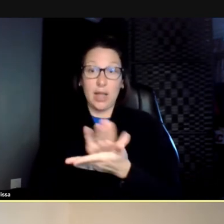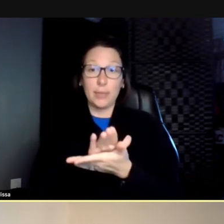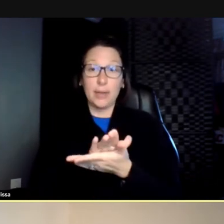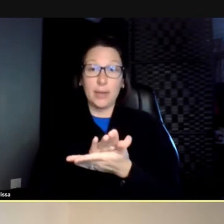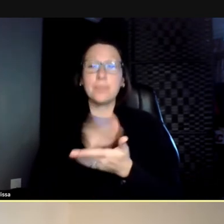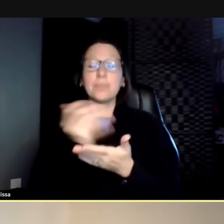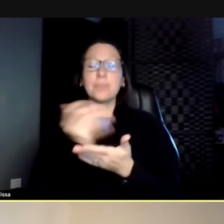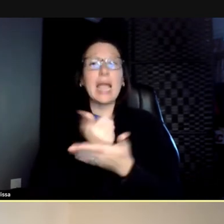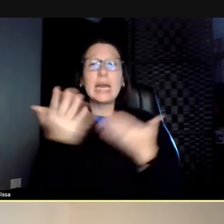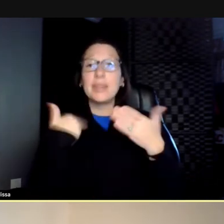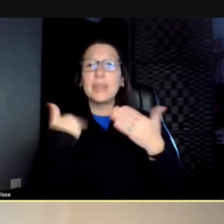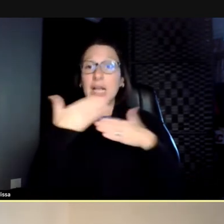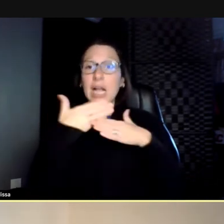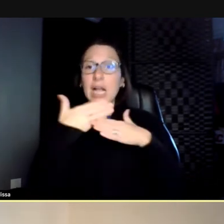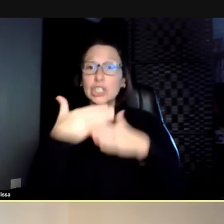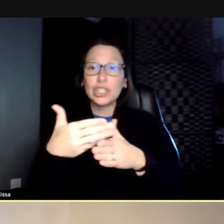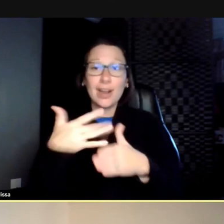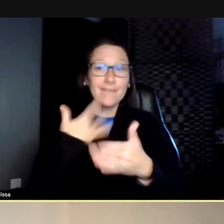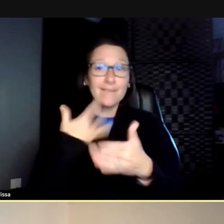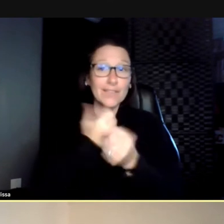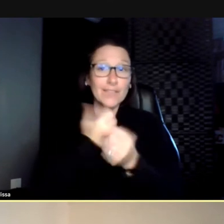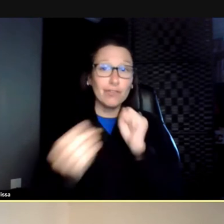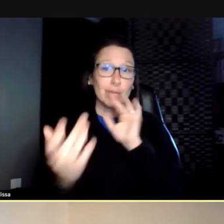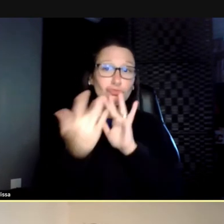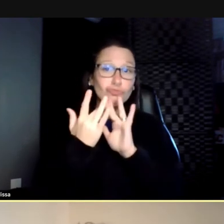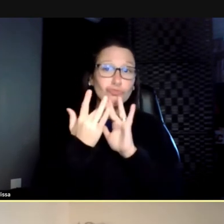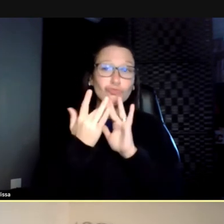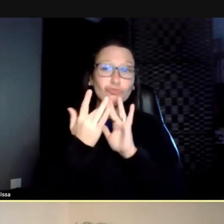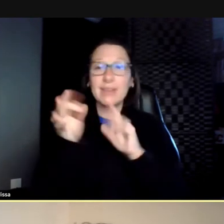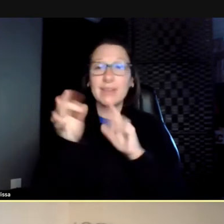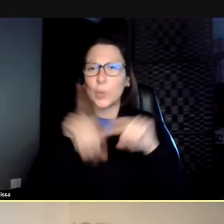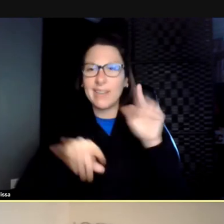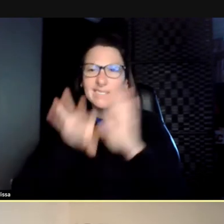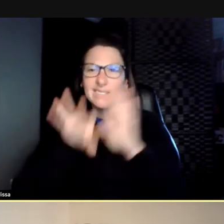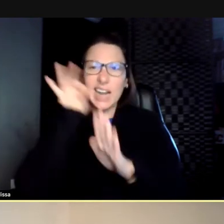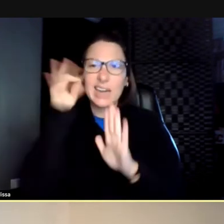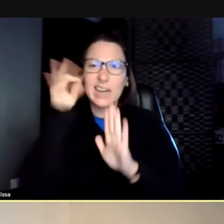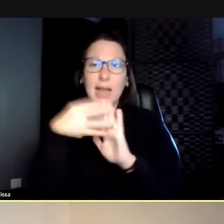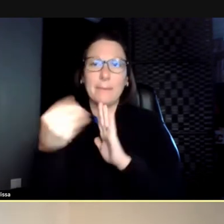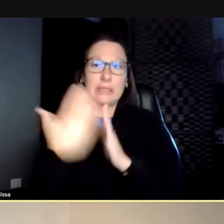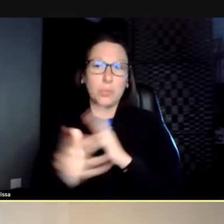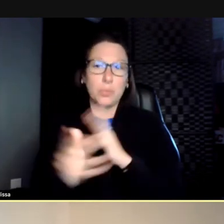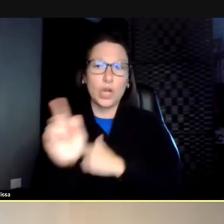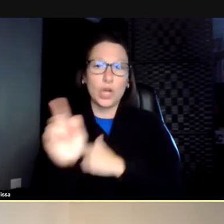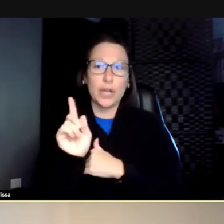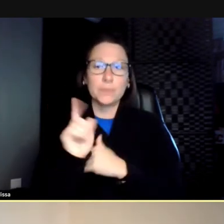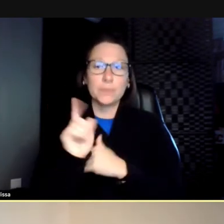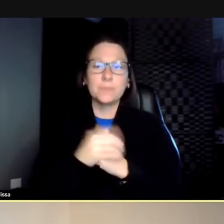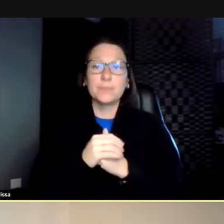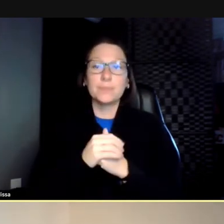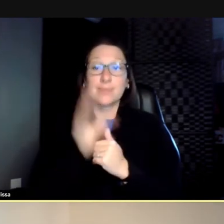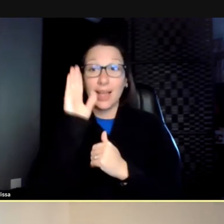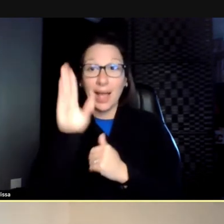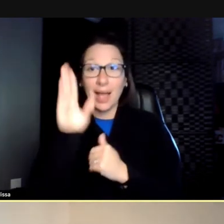with you here, feel free to reach out to me if you can't find a copy of it somewhere. And hi, Brenda.